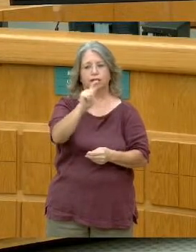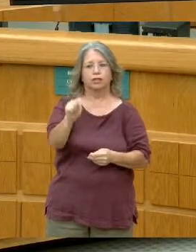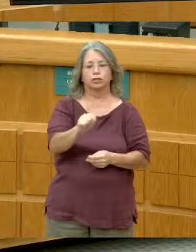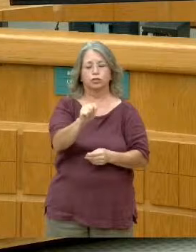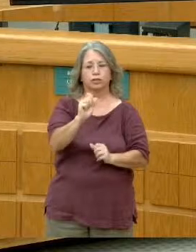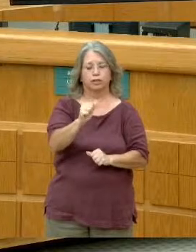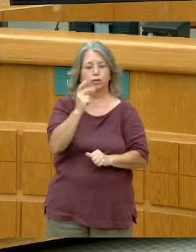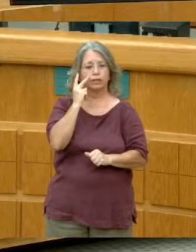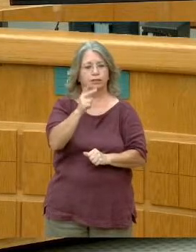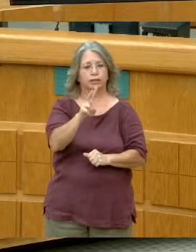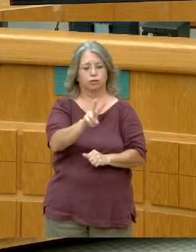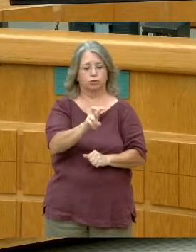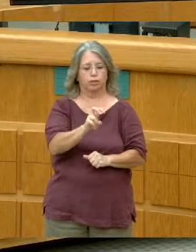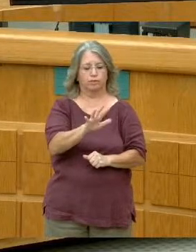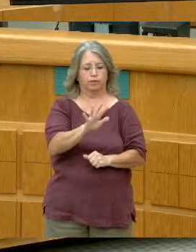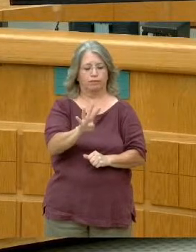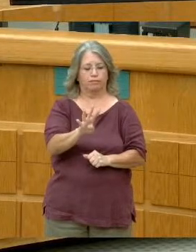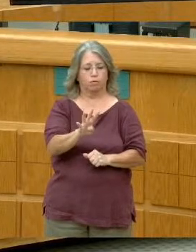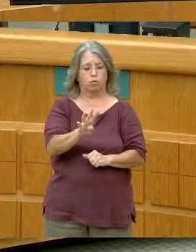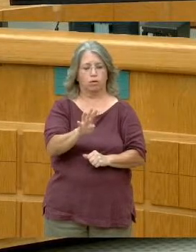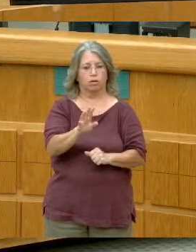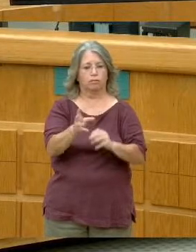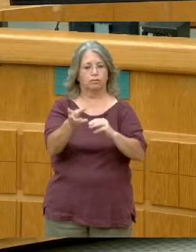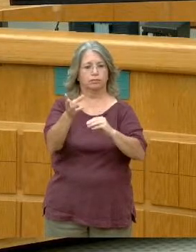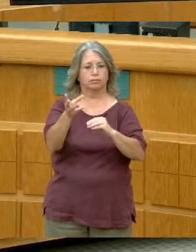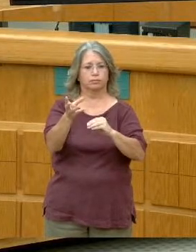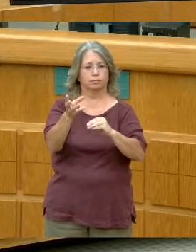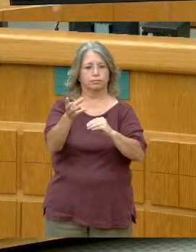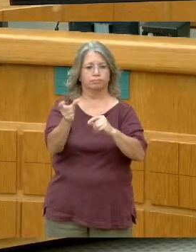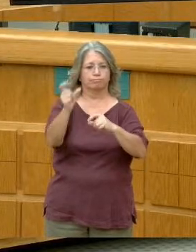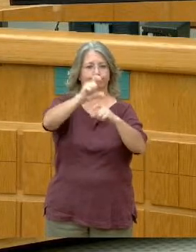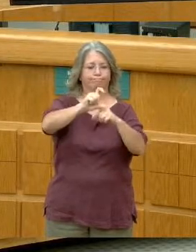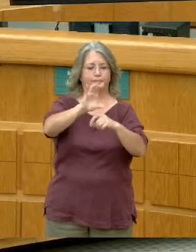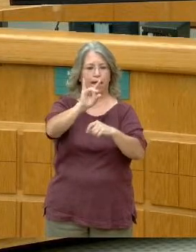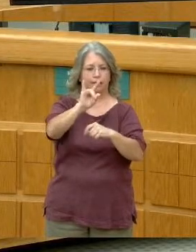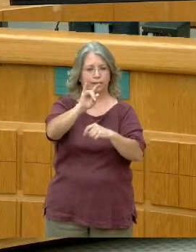can see 254. We had to add 18 more.